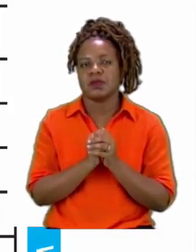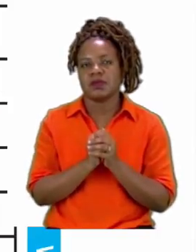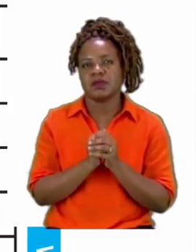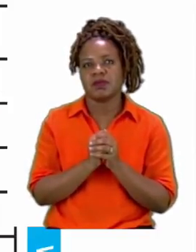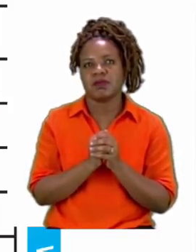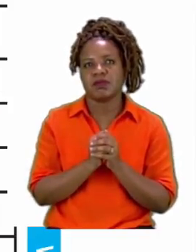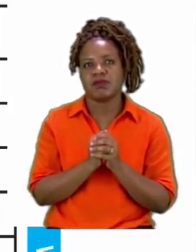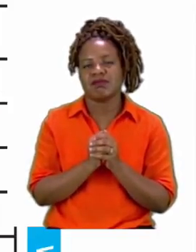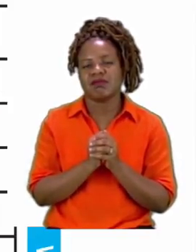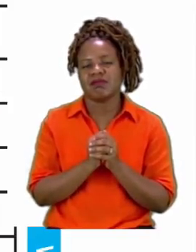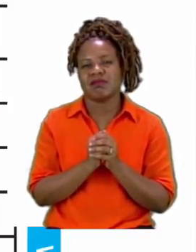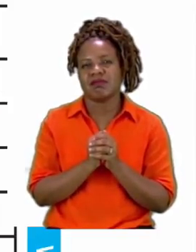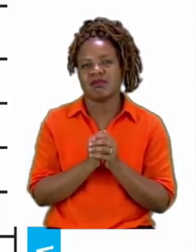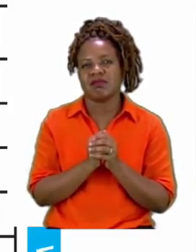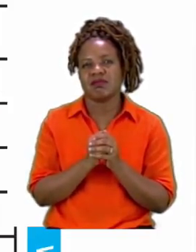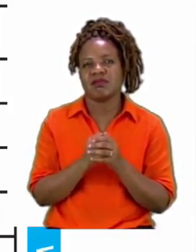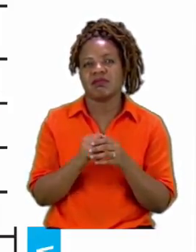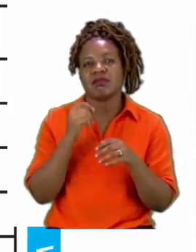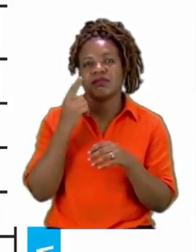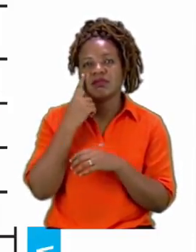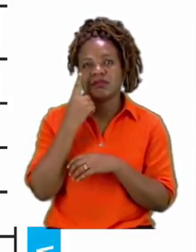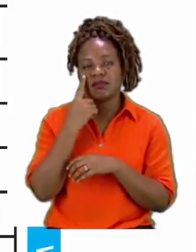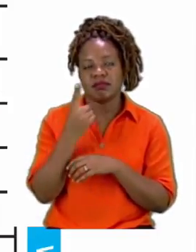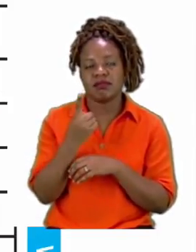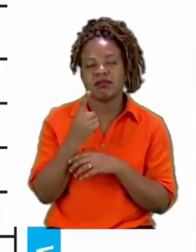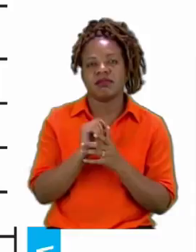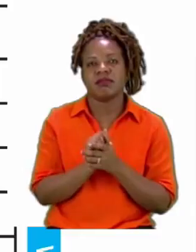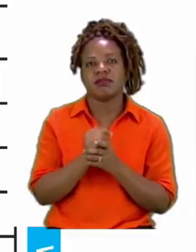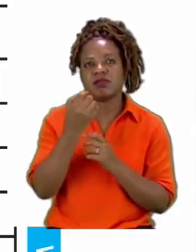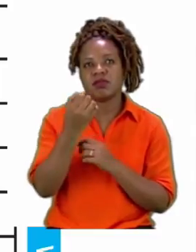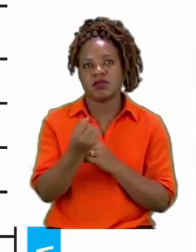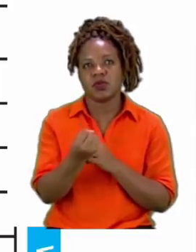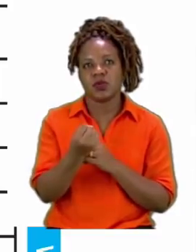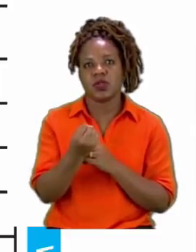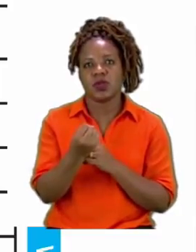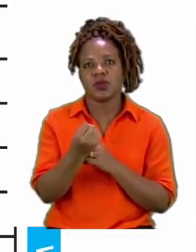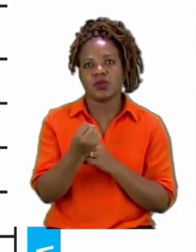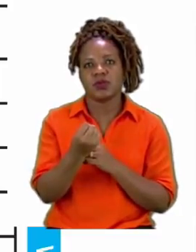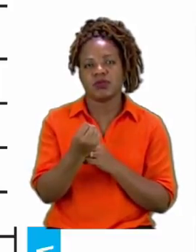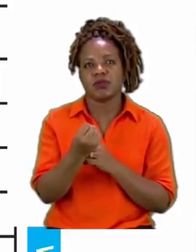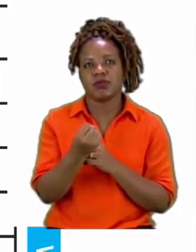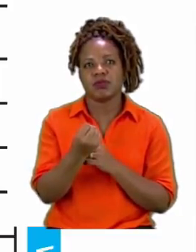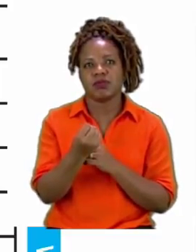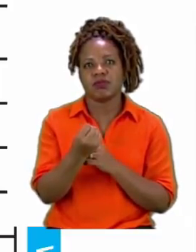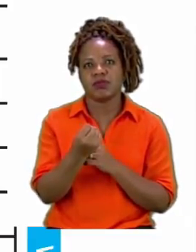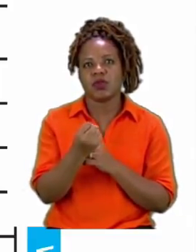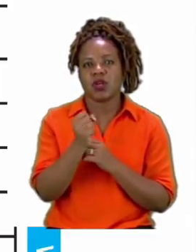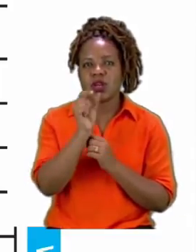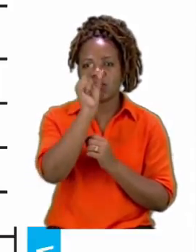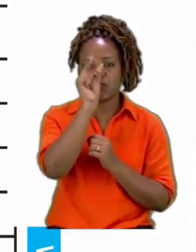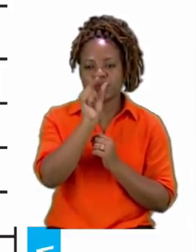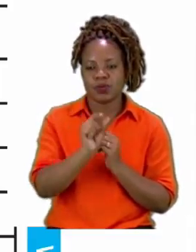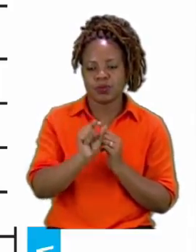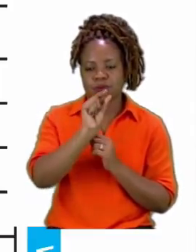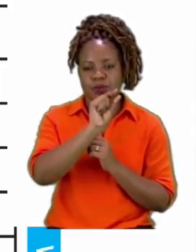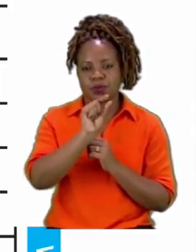3 together. As you can see, we have rows and we have columns. So I'm going to